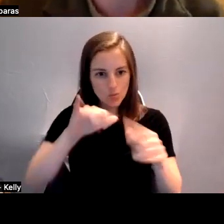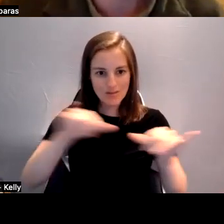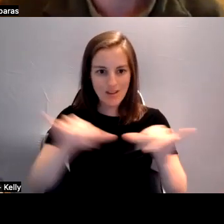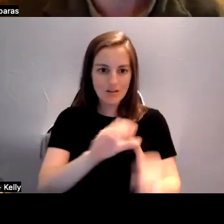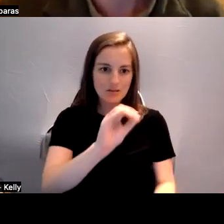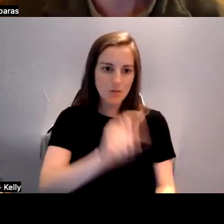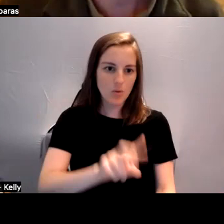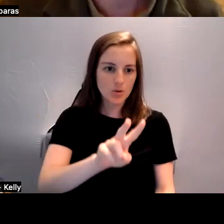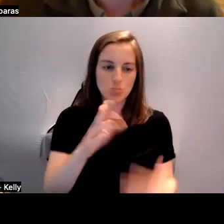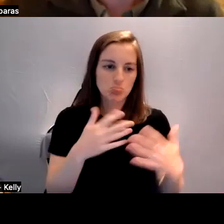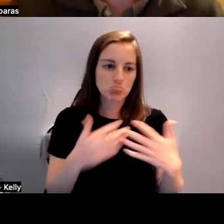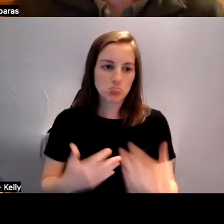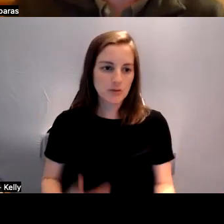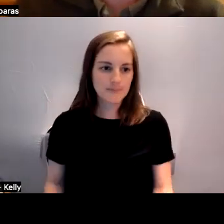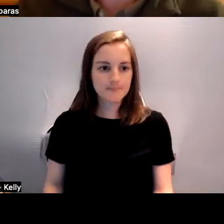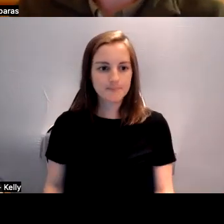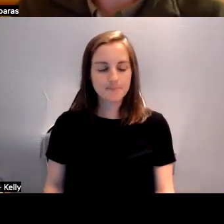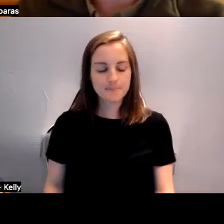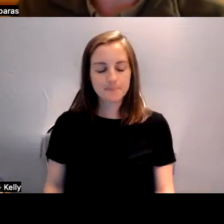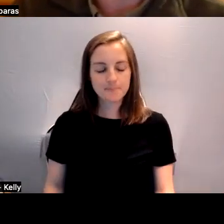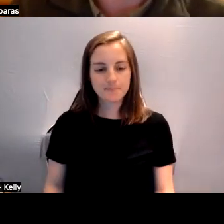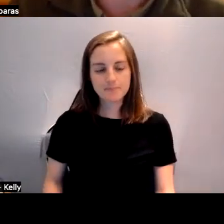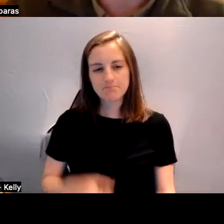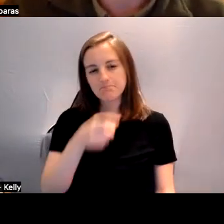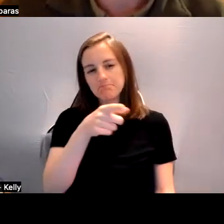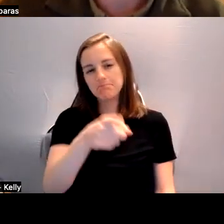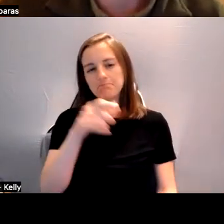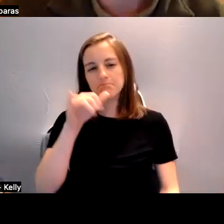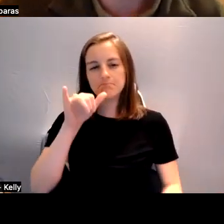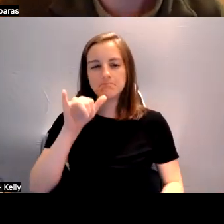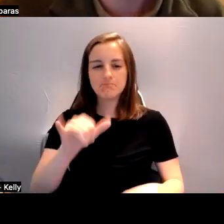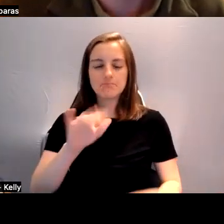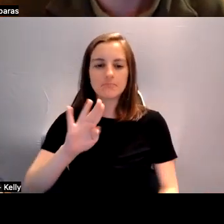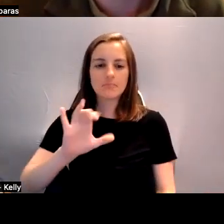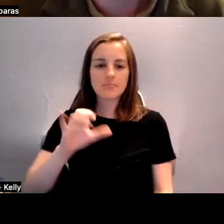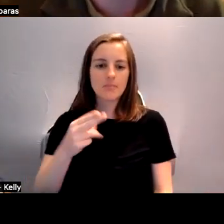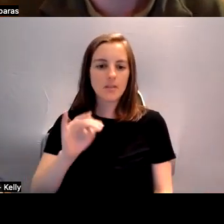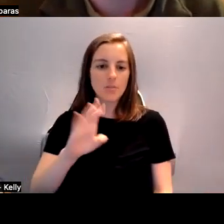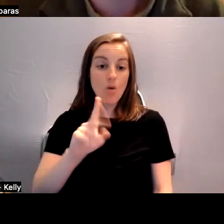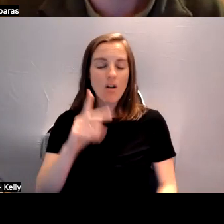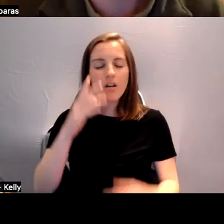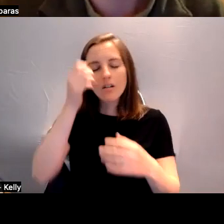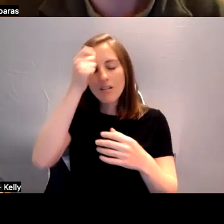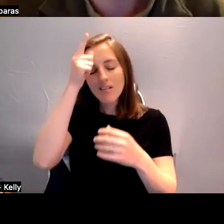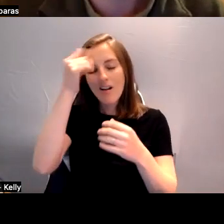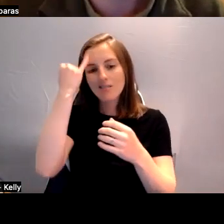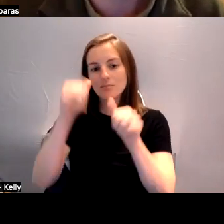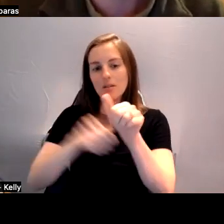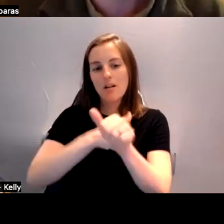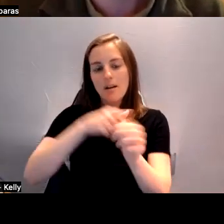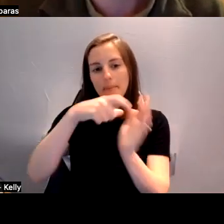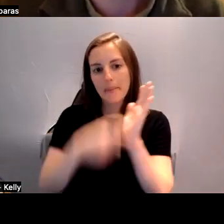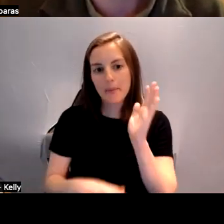angstroms. So this is one of the benchmarks. So the whole idea for the paper was born from the John Ingram's